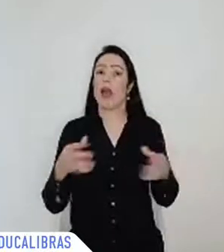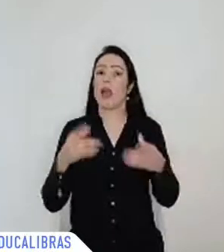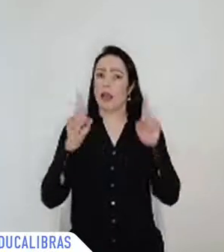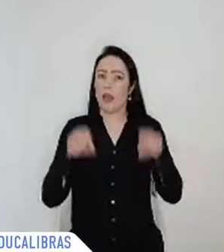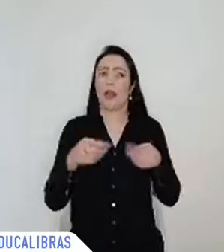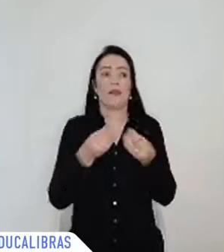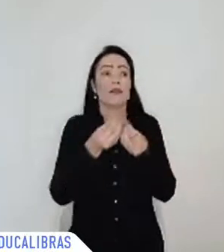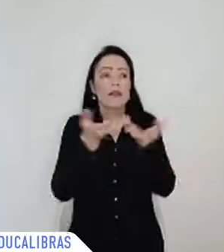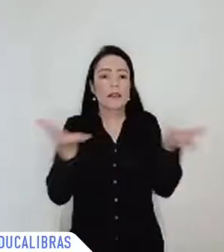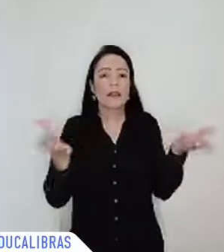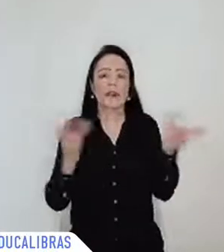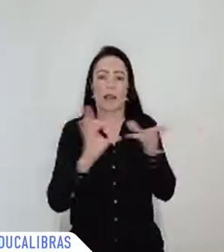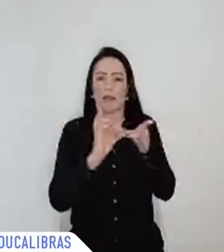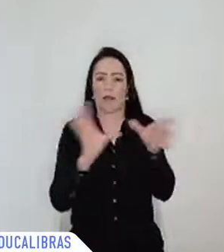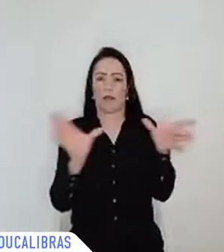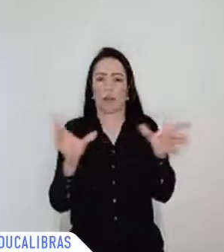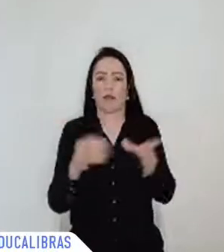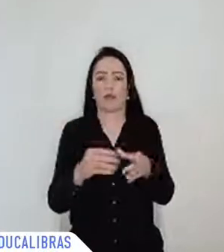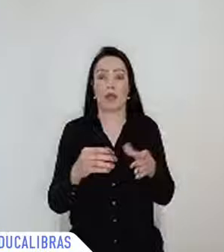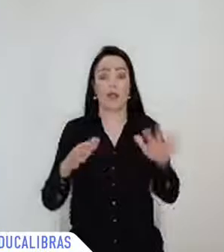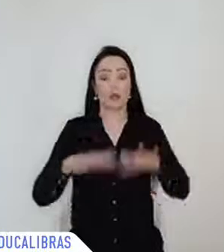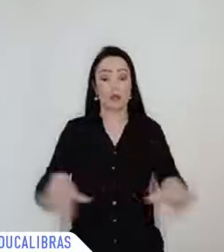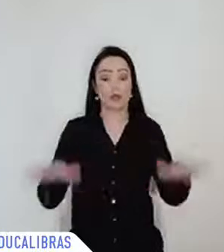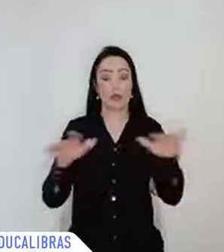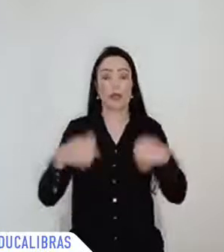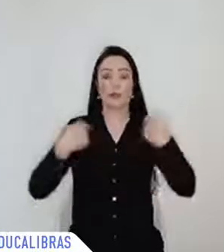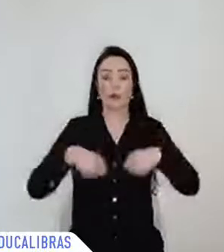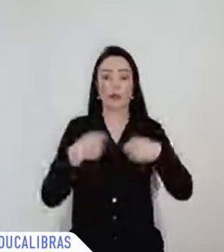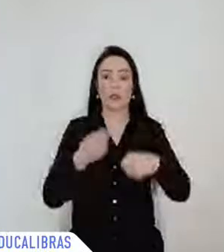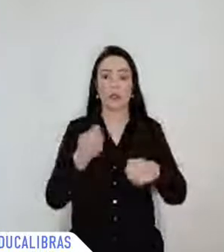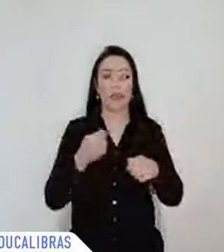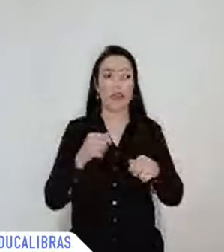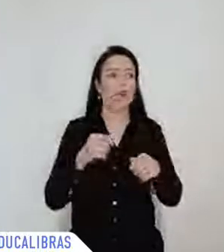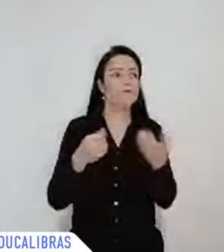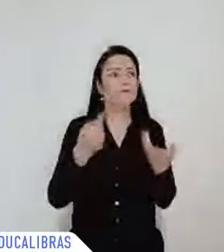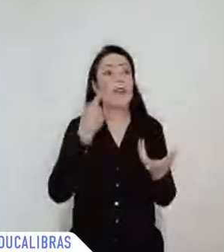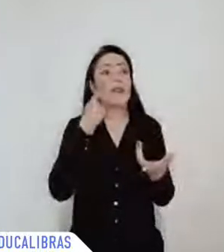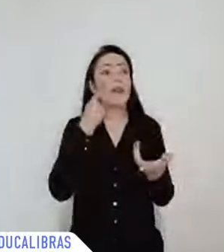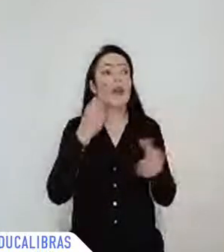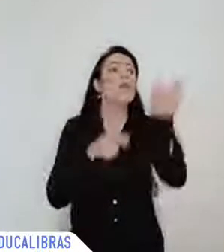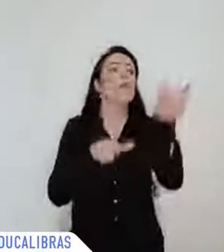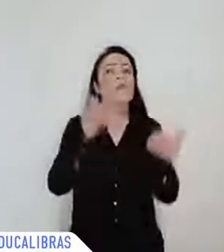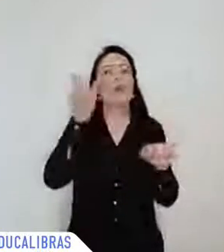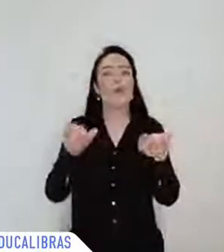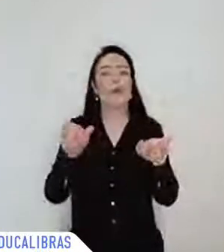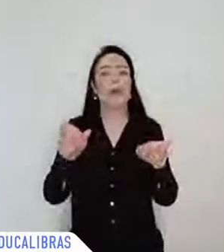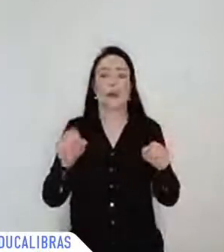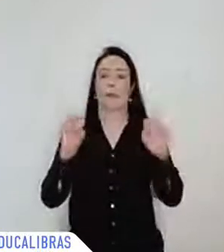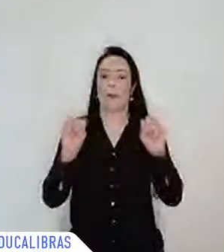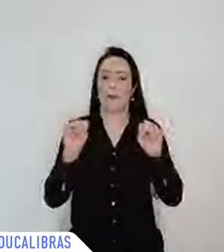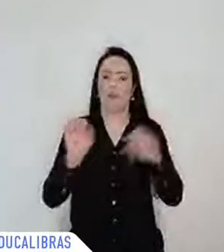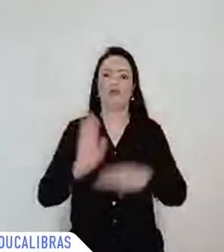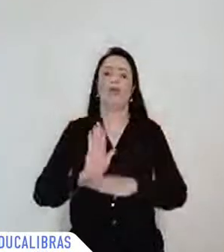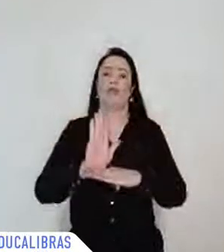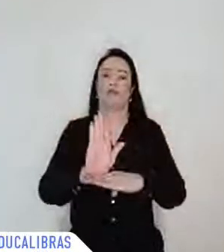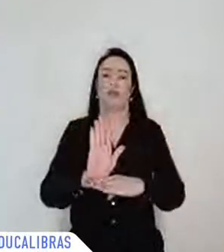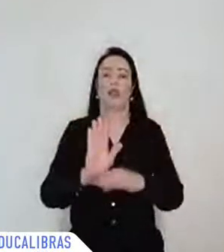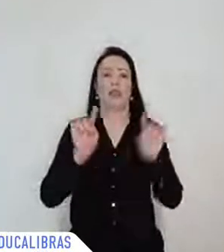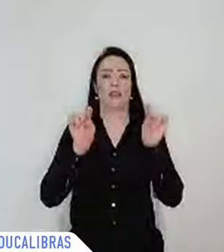They need to ensure these types of freedoms. We'll have to look for people who are